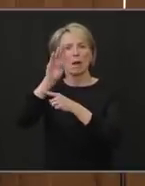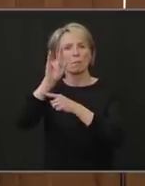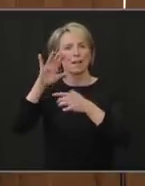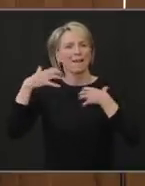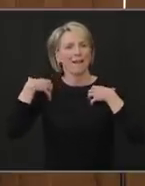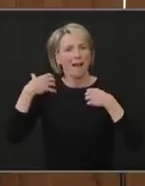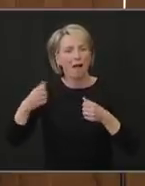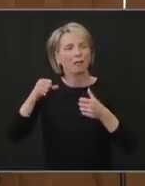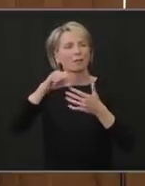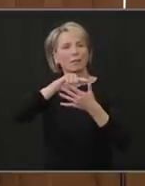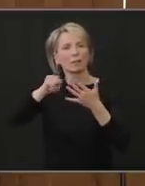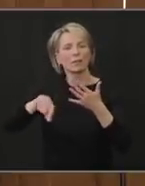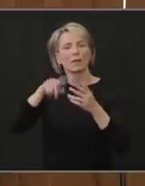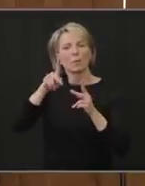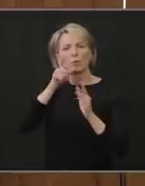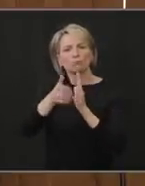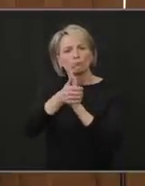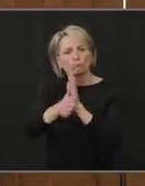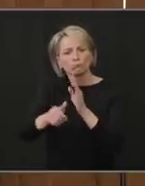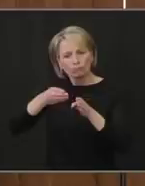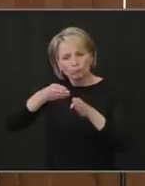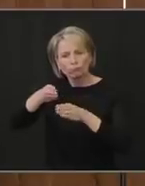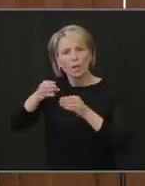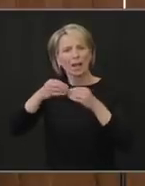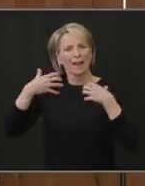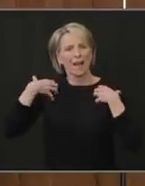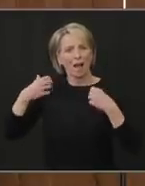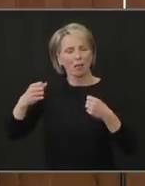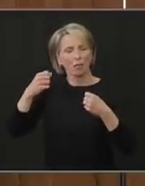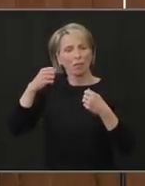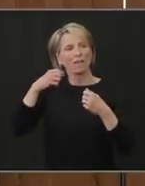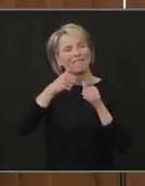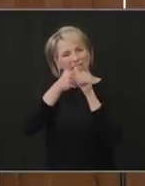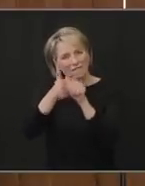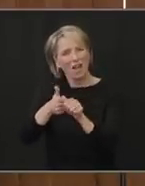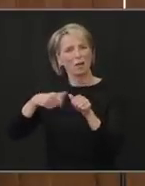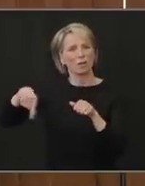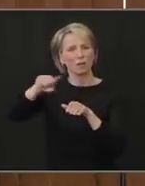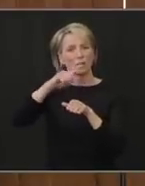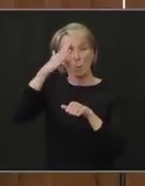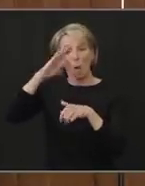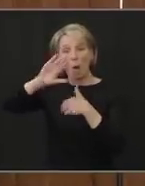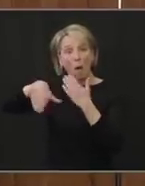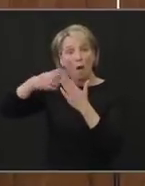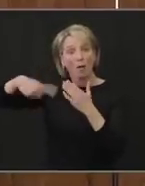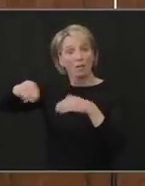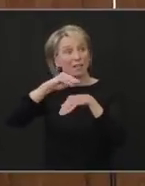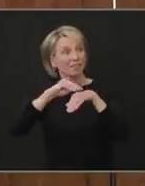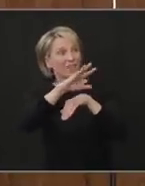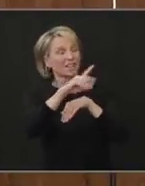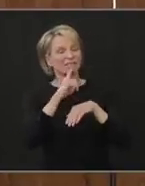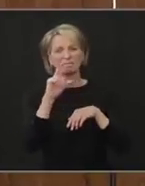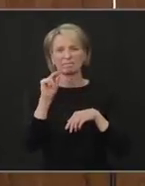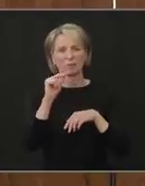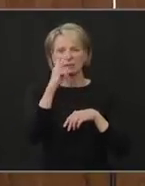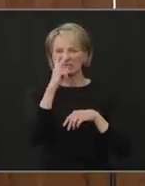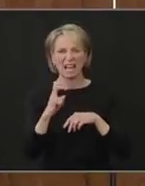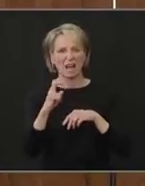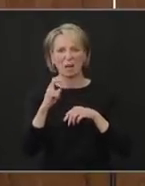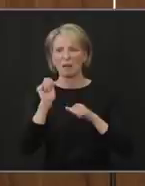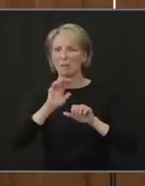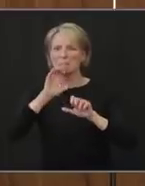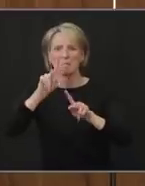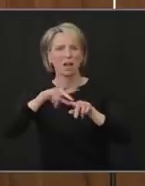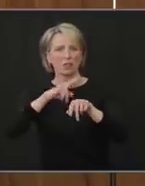people who know. And they're all telling him, we don't think so. And